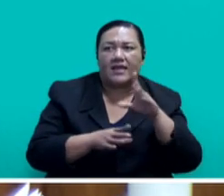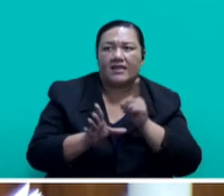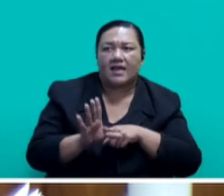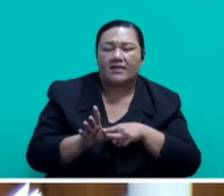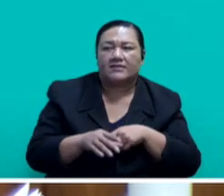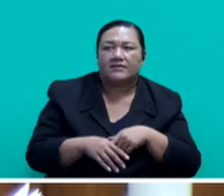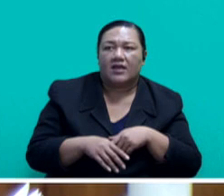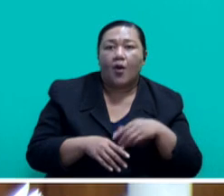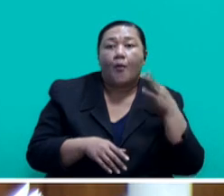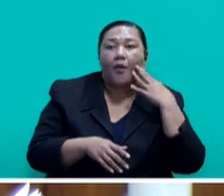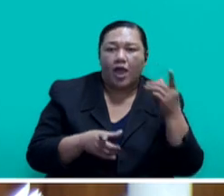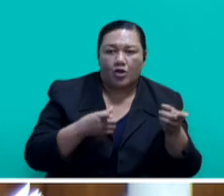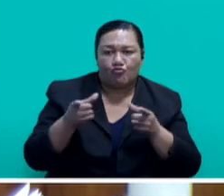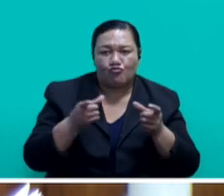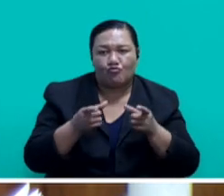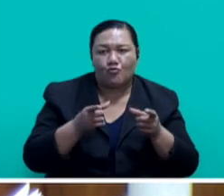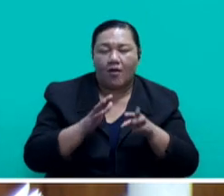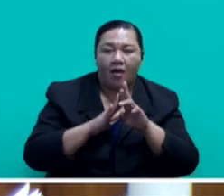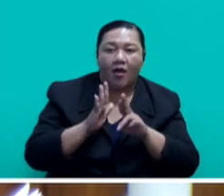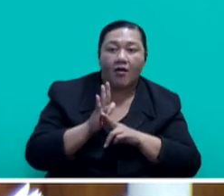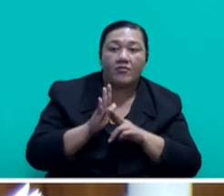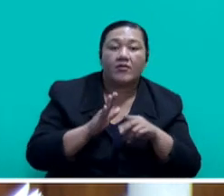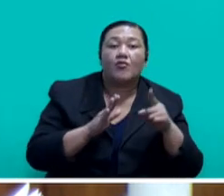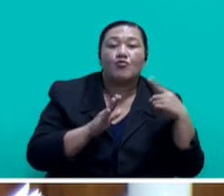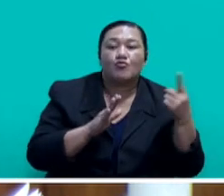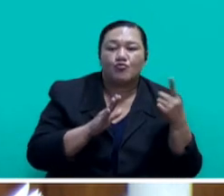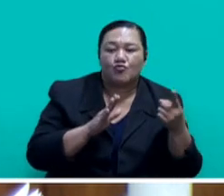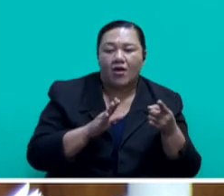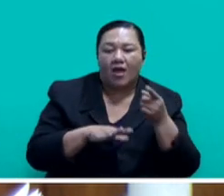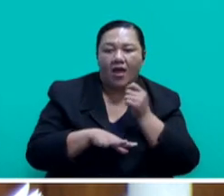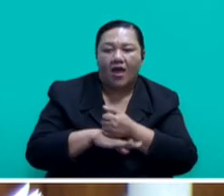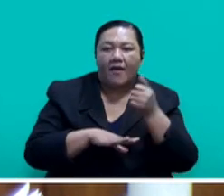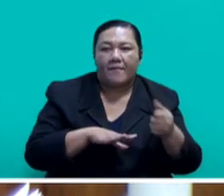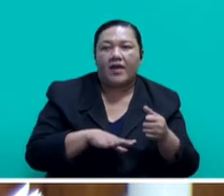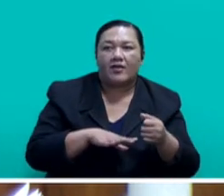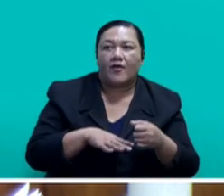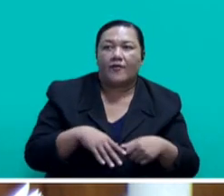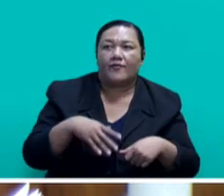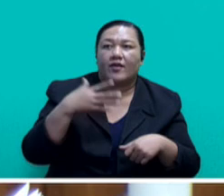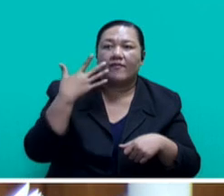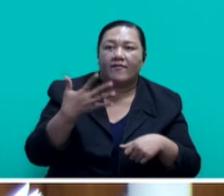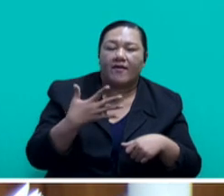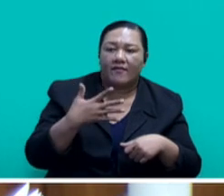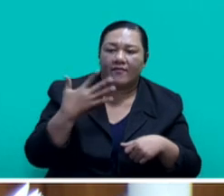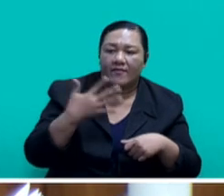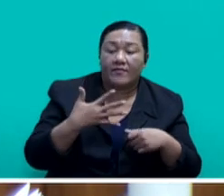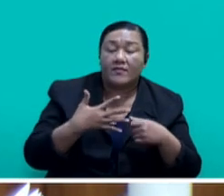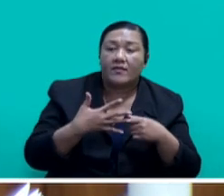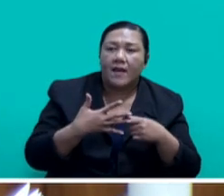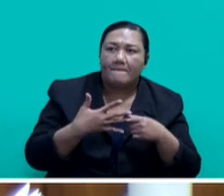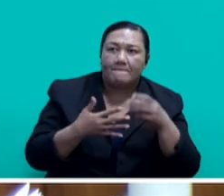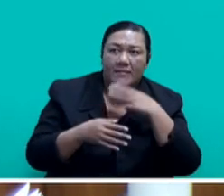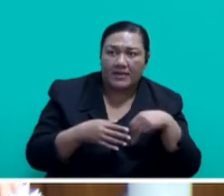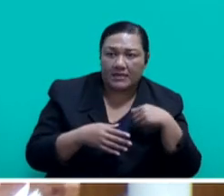During the reign of the 4 or 5 or 6 ministers that he worked with as head of HR,